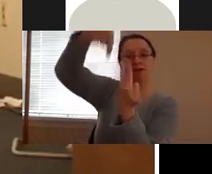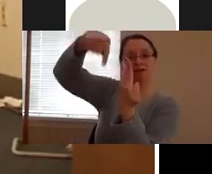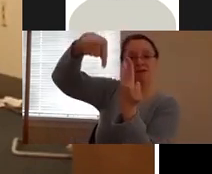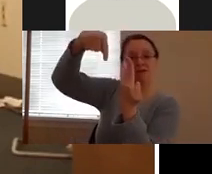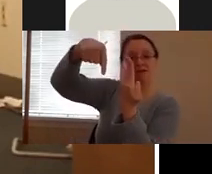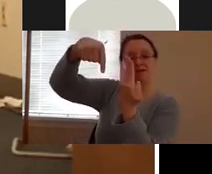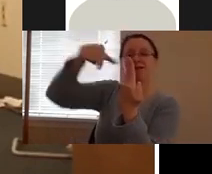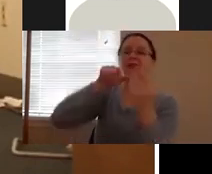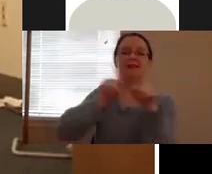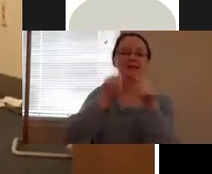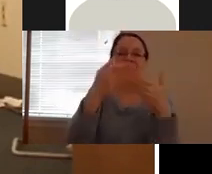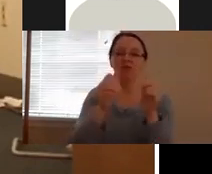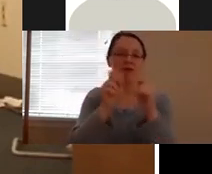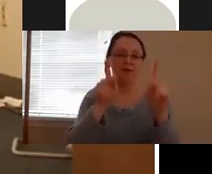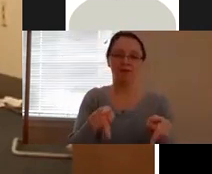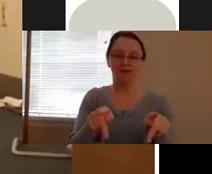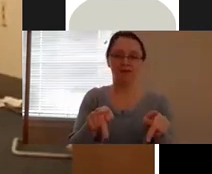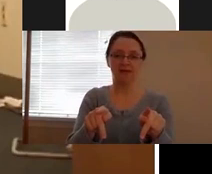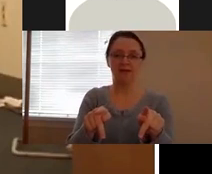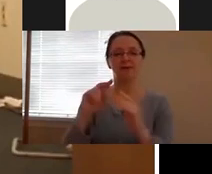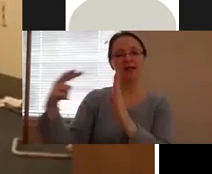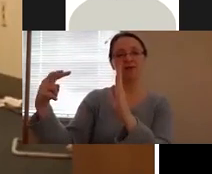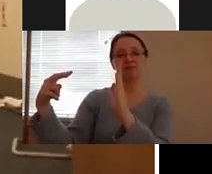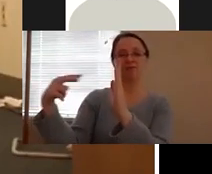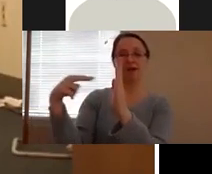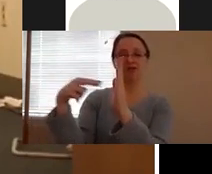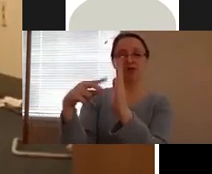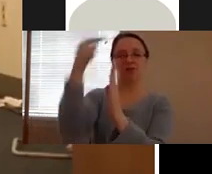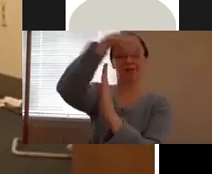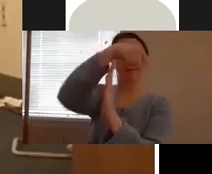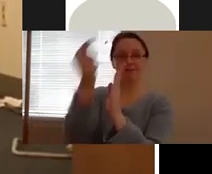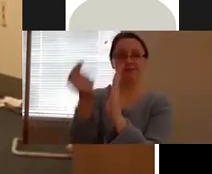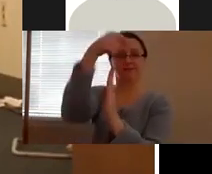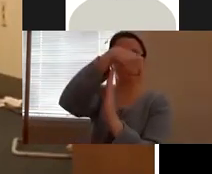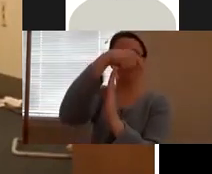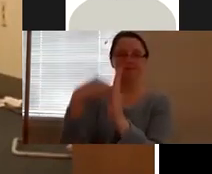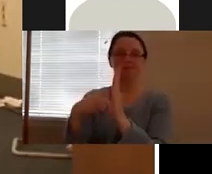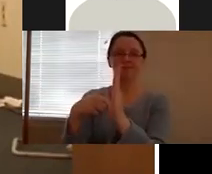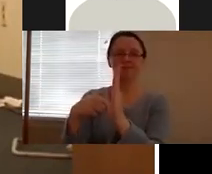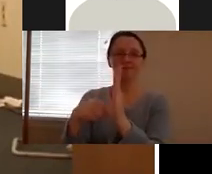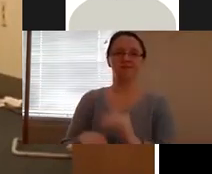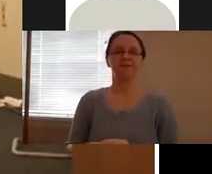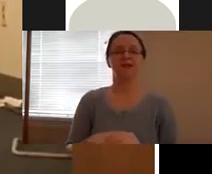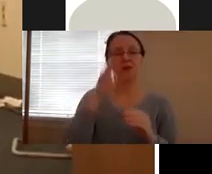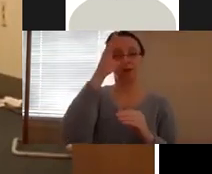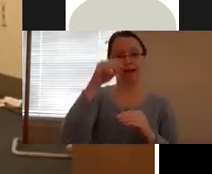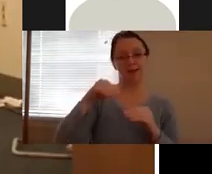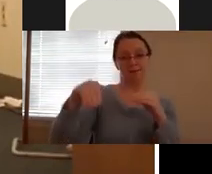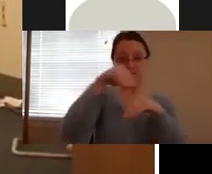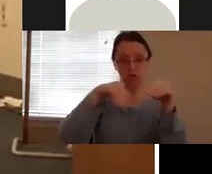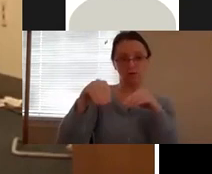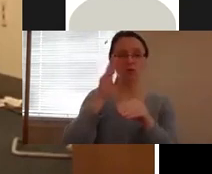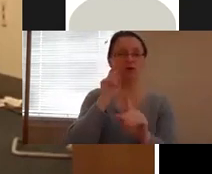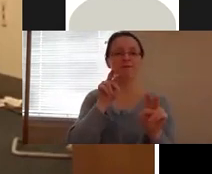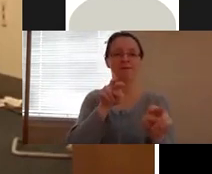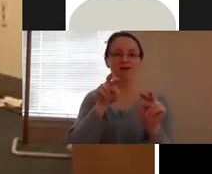the fact that wireless signal can monitor people through walls. So we are going to monitor this person as he moves. And this red dot here